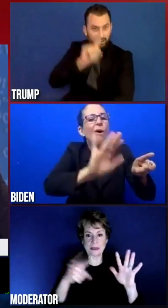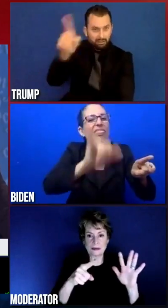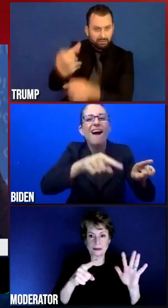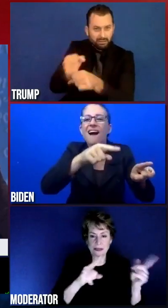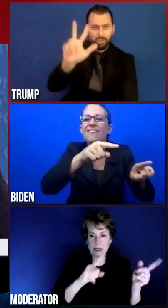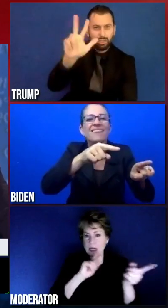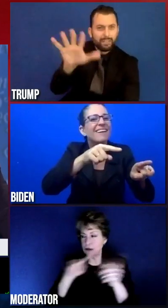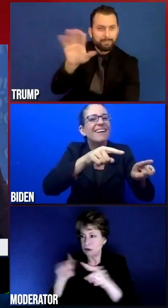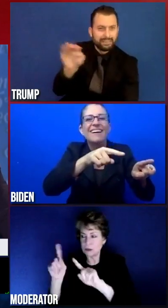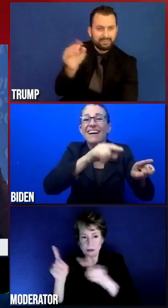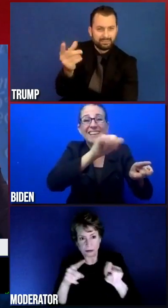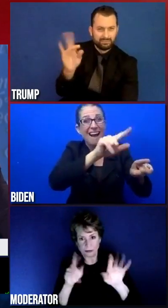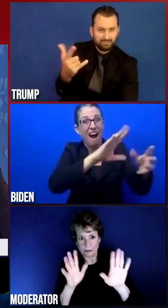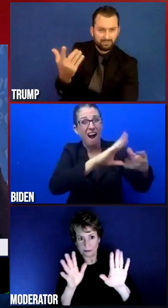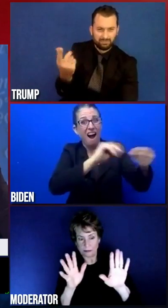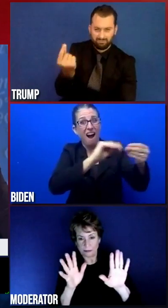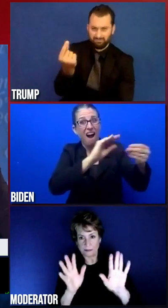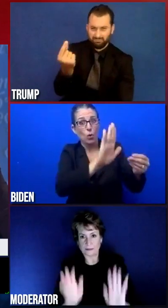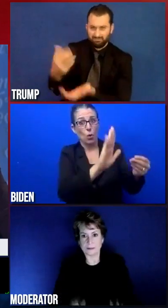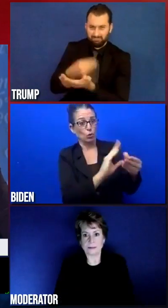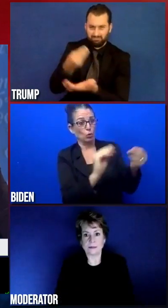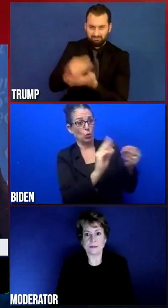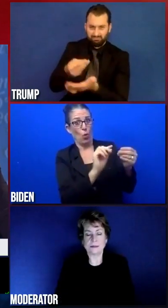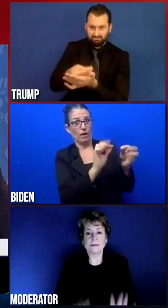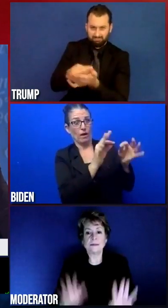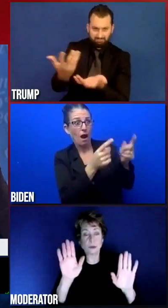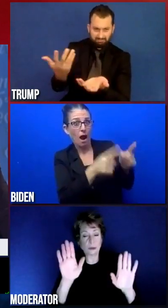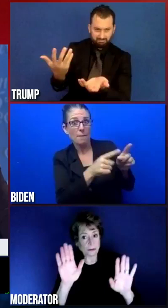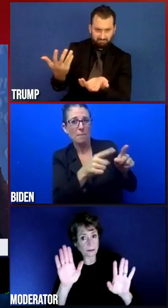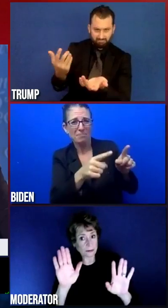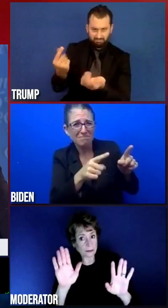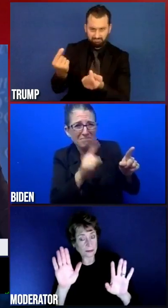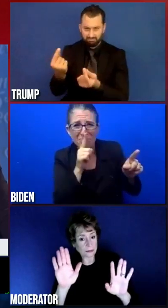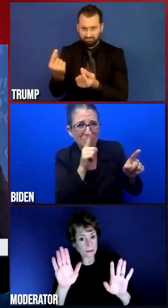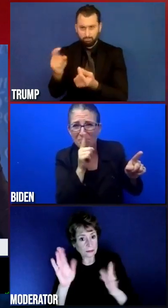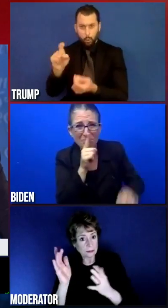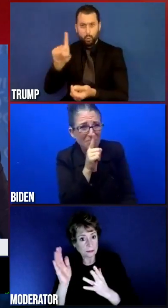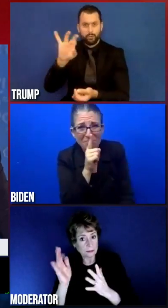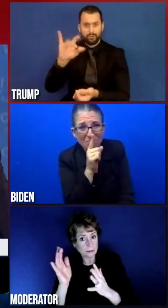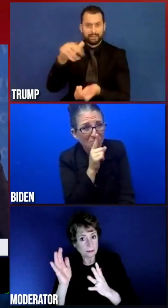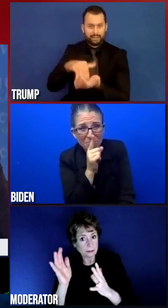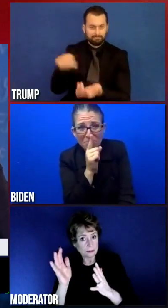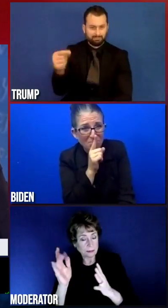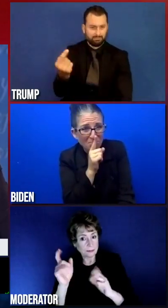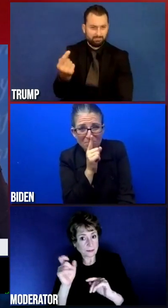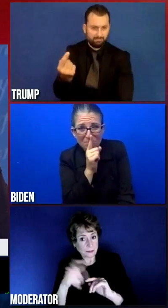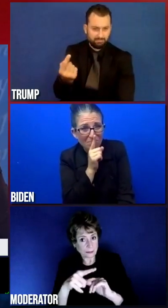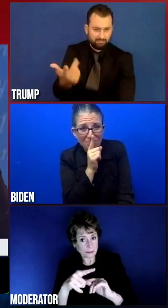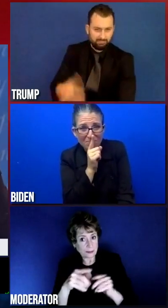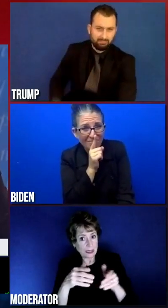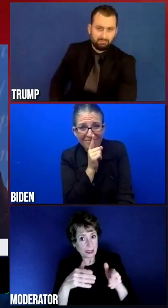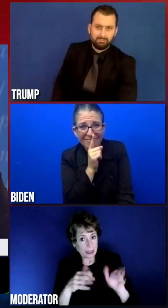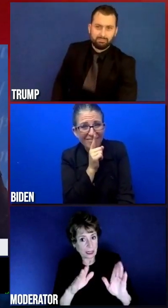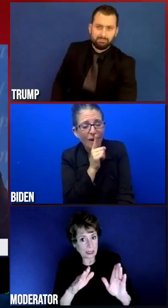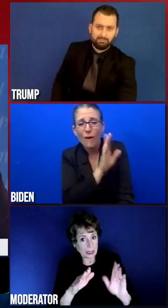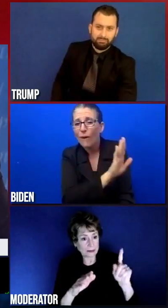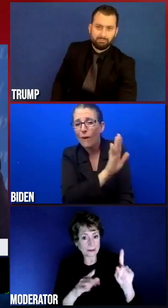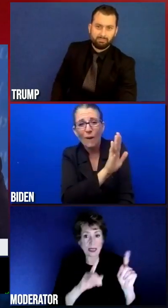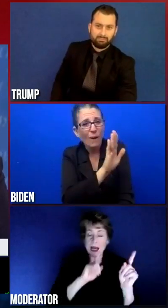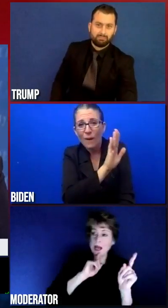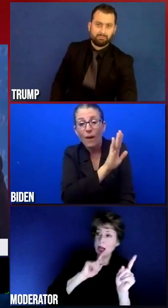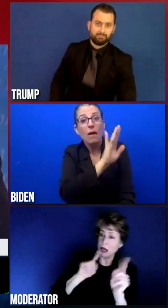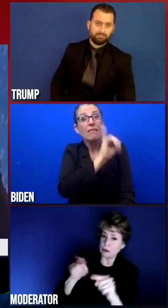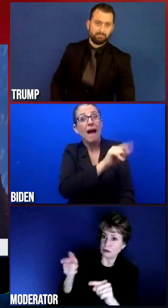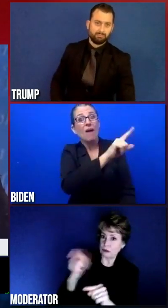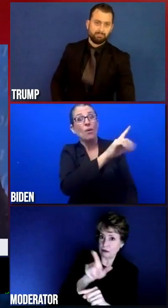$3.5 million? Mr. President, Mr. President, please. Totally discredited. Totally discredited. And by the way, well, wait, he didn't get $3.5